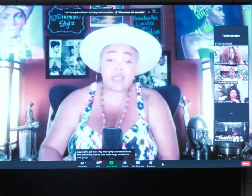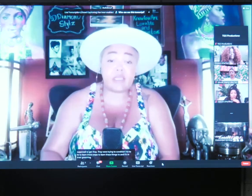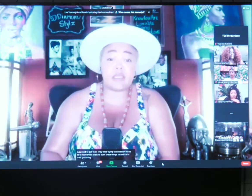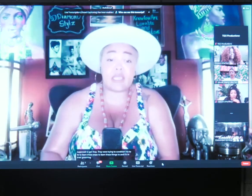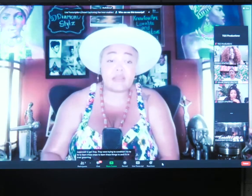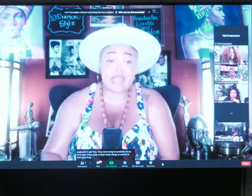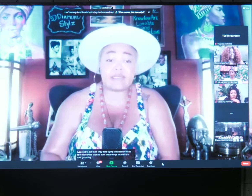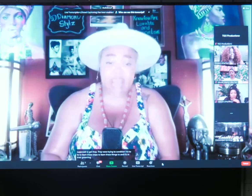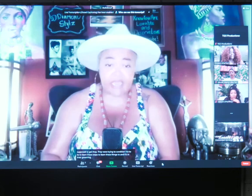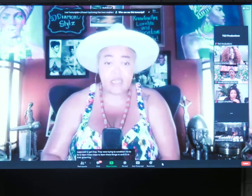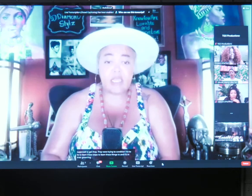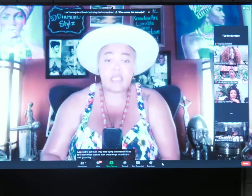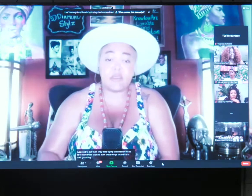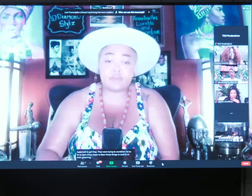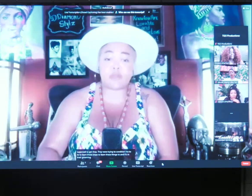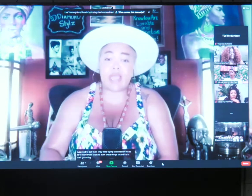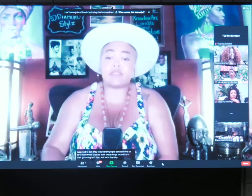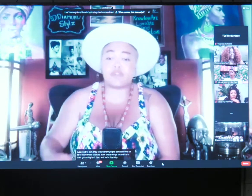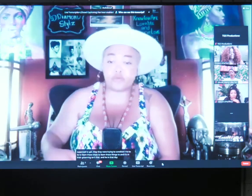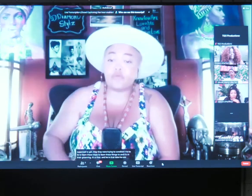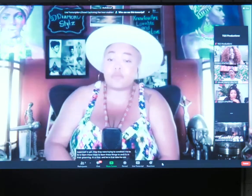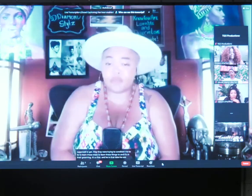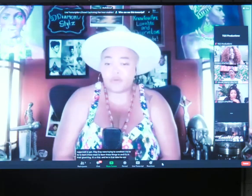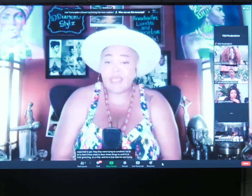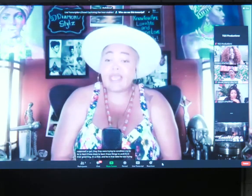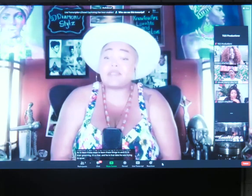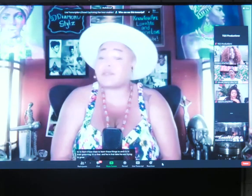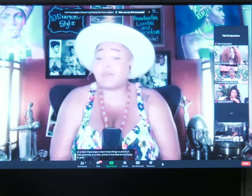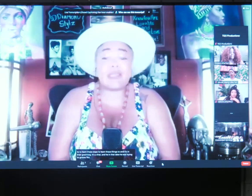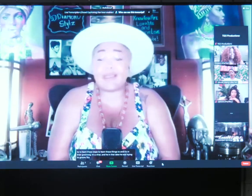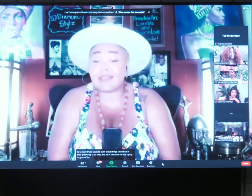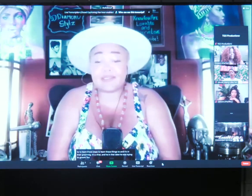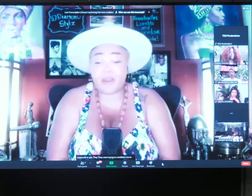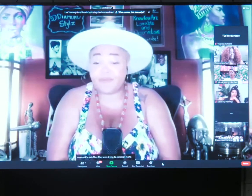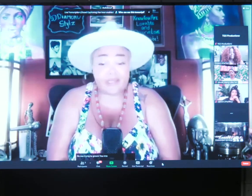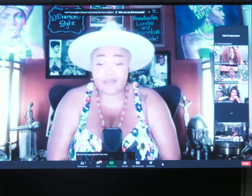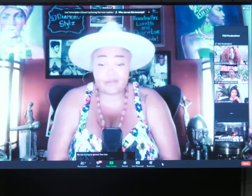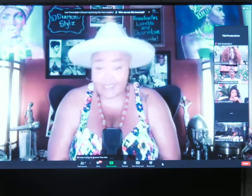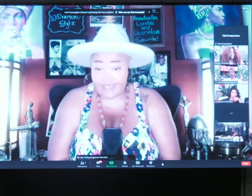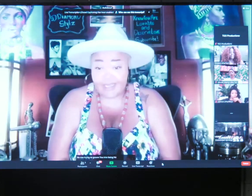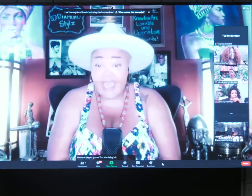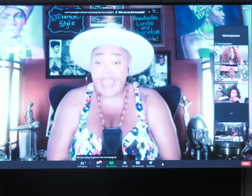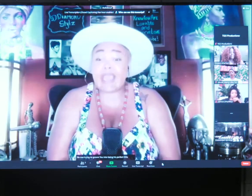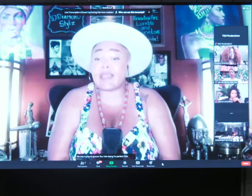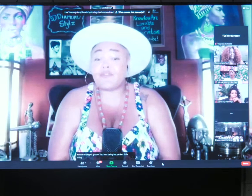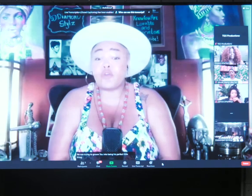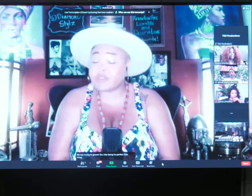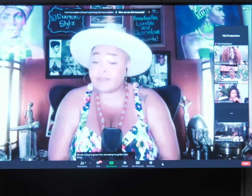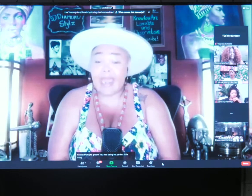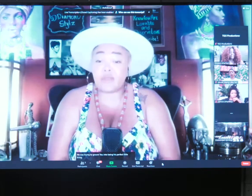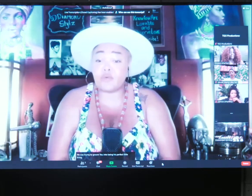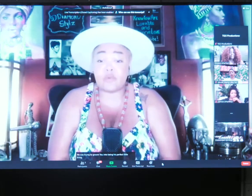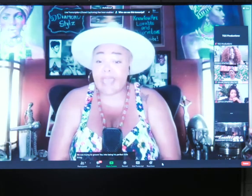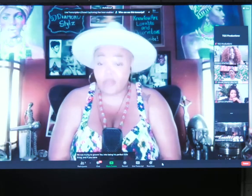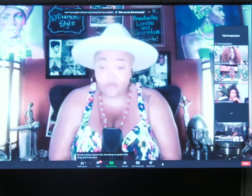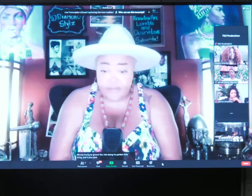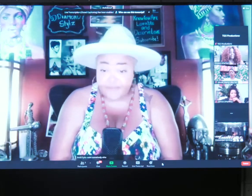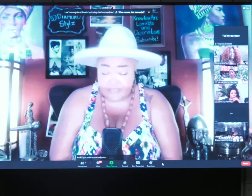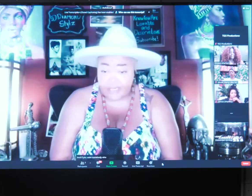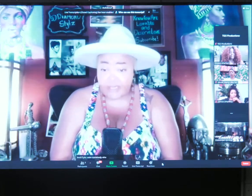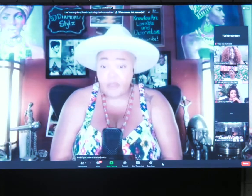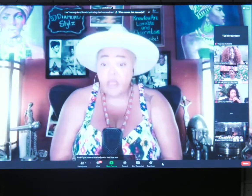and in that date, he was trying to groom you into being his perfect little thing. And if you were somebody who had